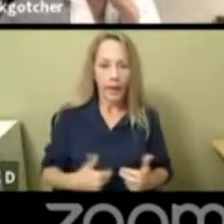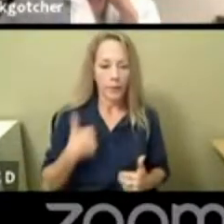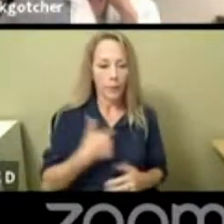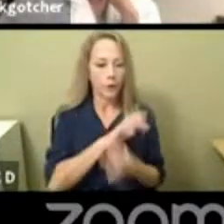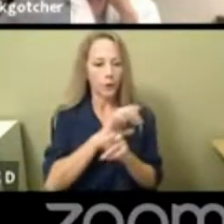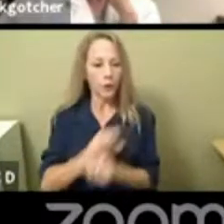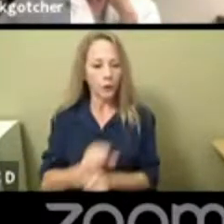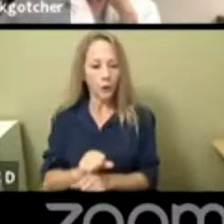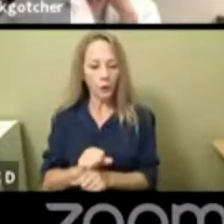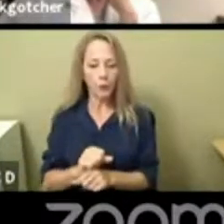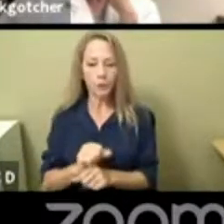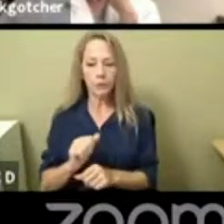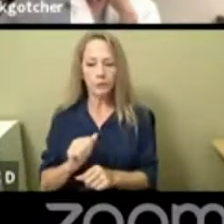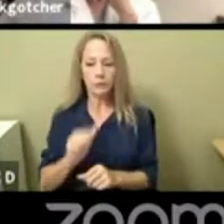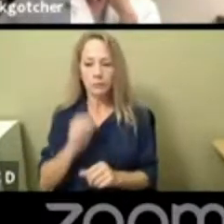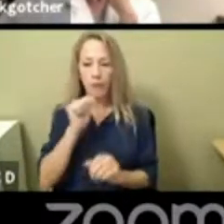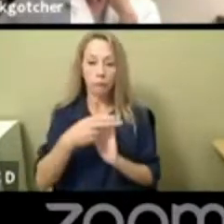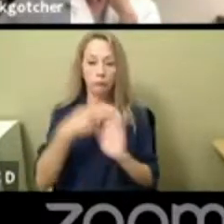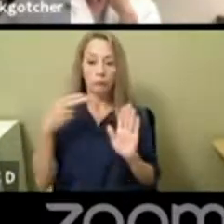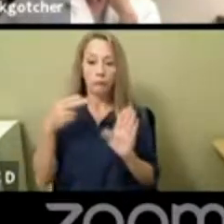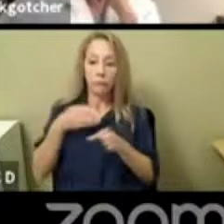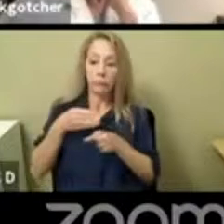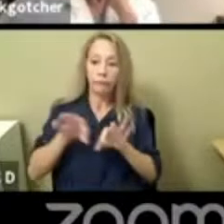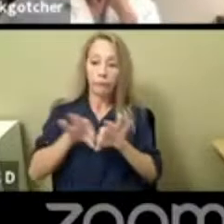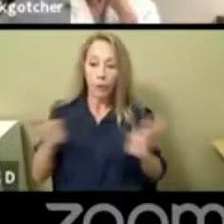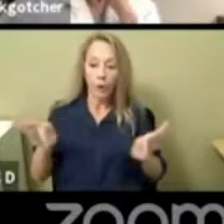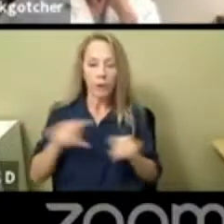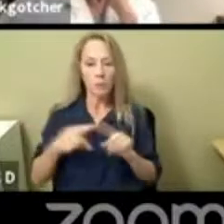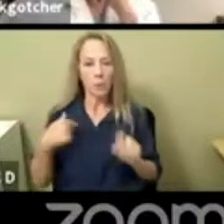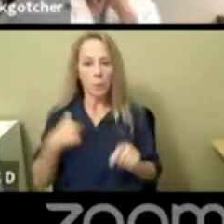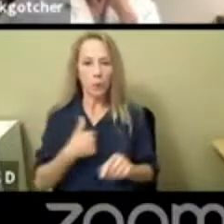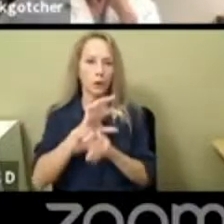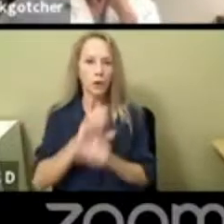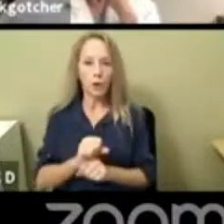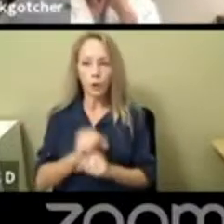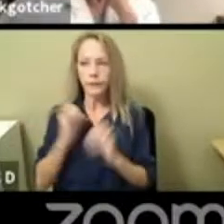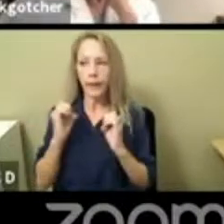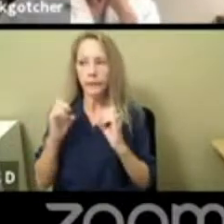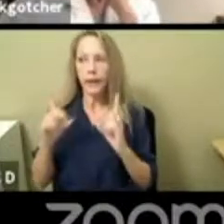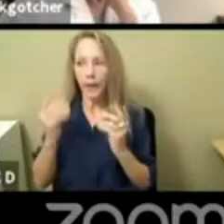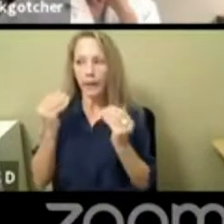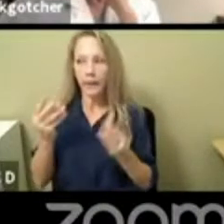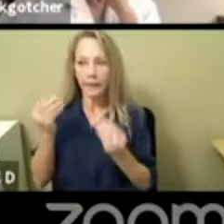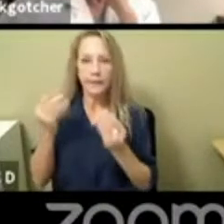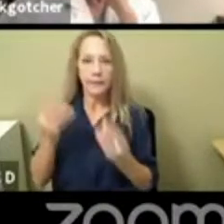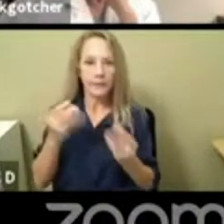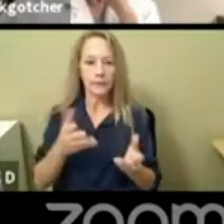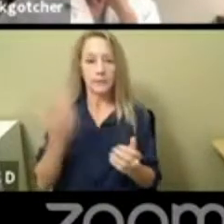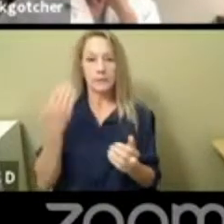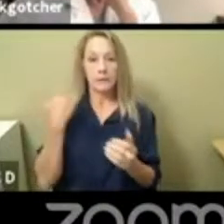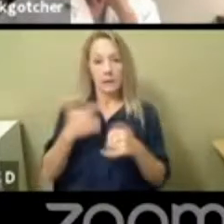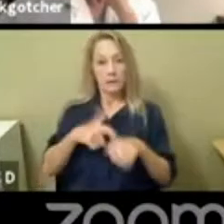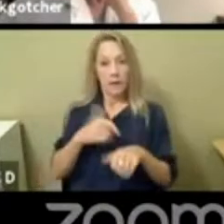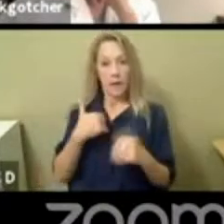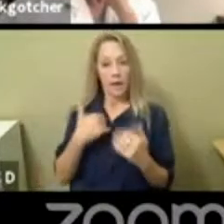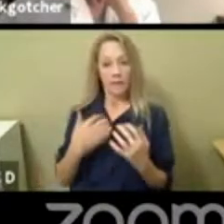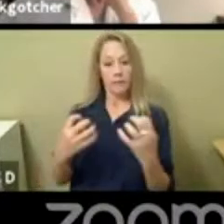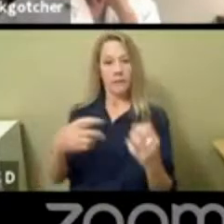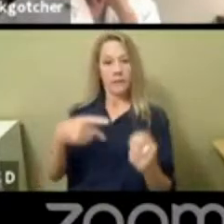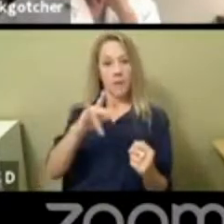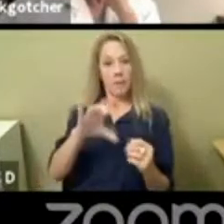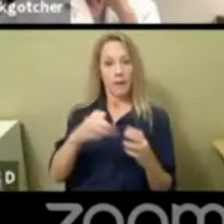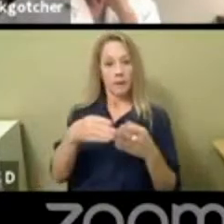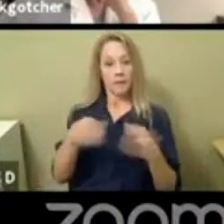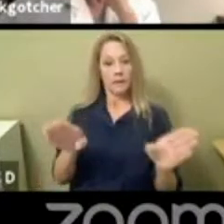that's our degree. But I know at our last meeting where we had a public forum, one of our fellow